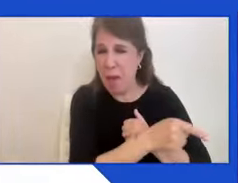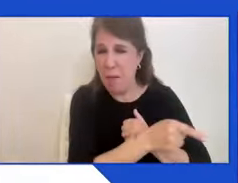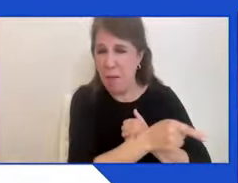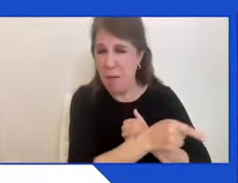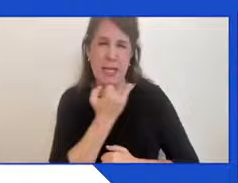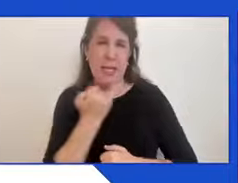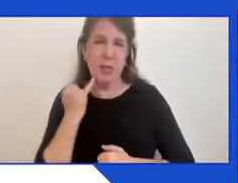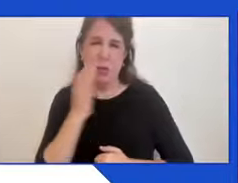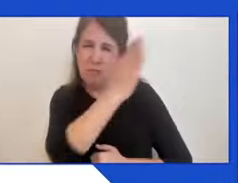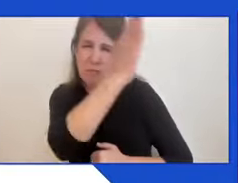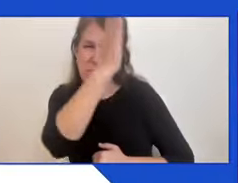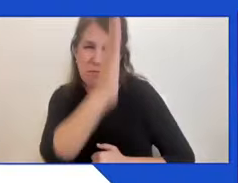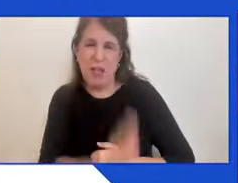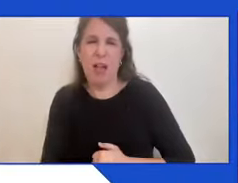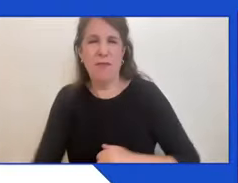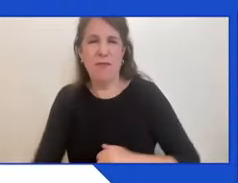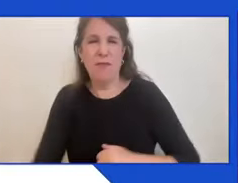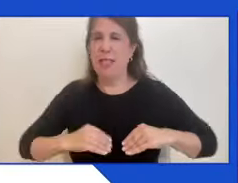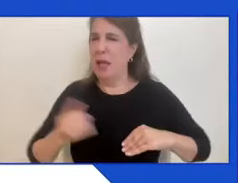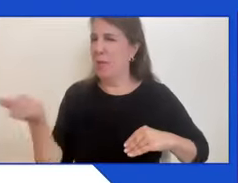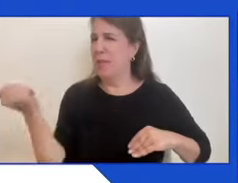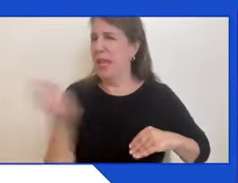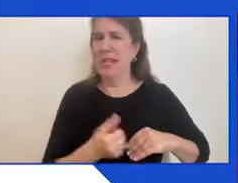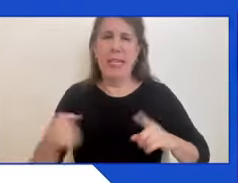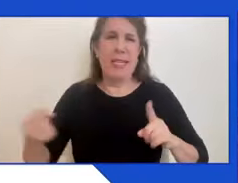any attack on our soil.